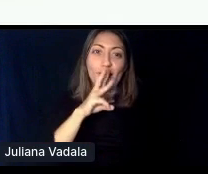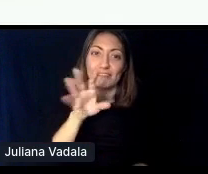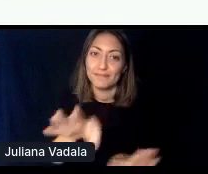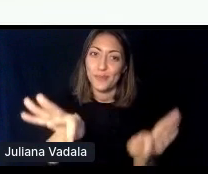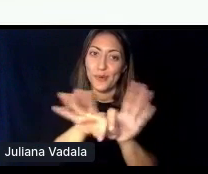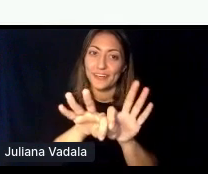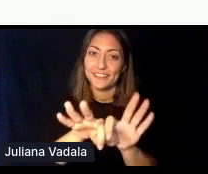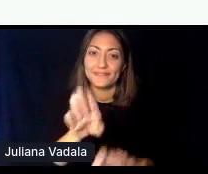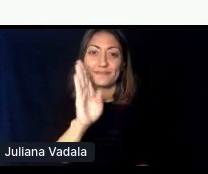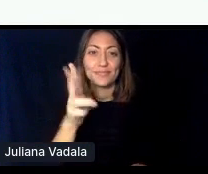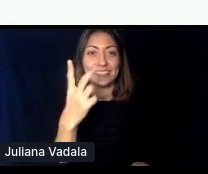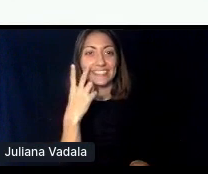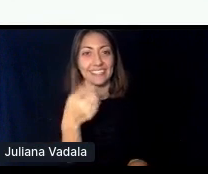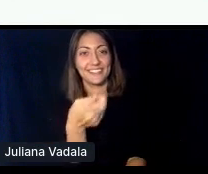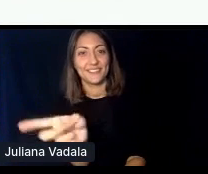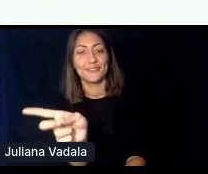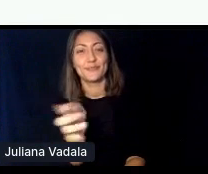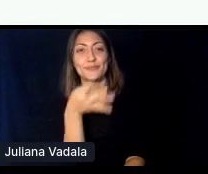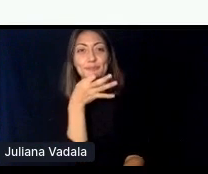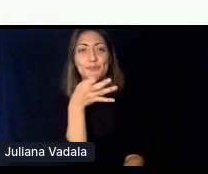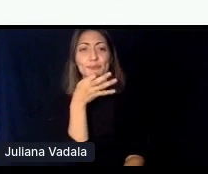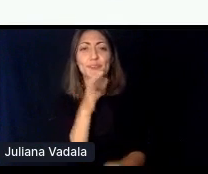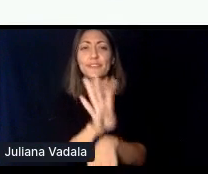sessions starting at